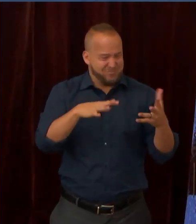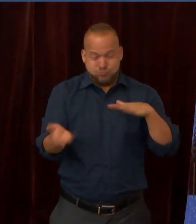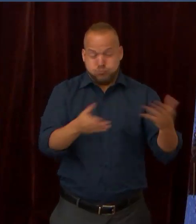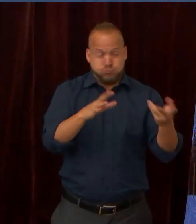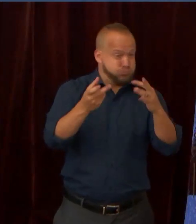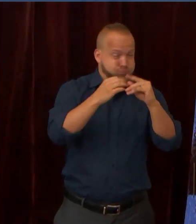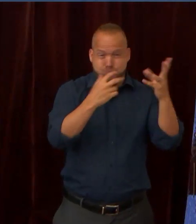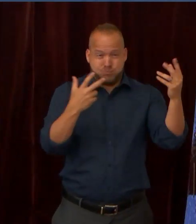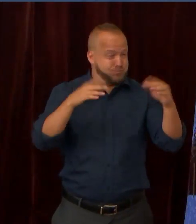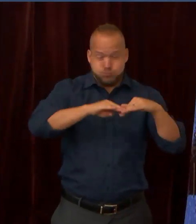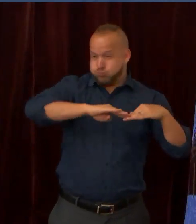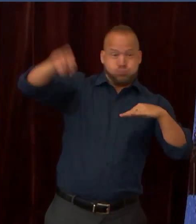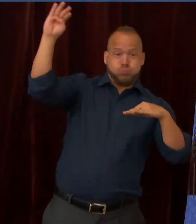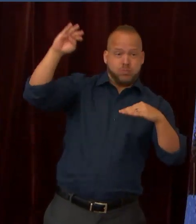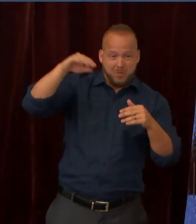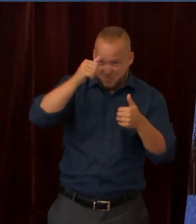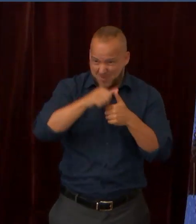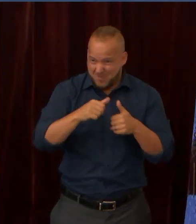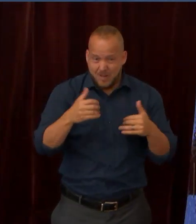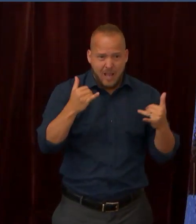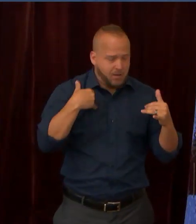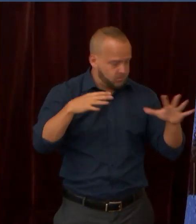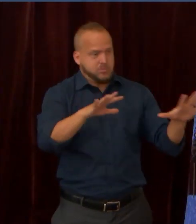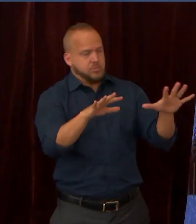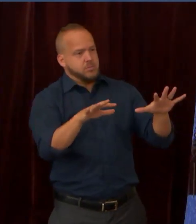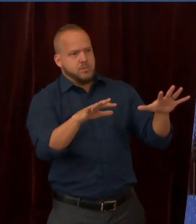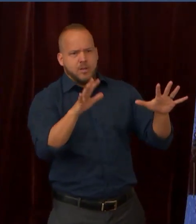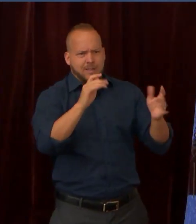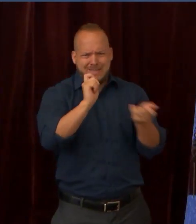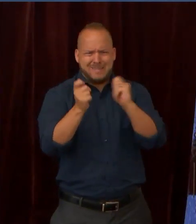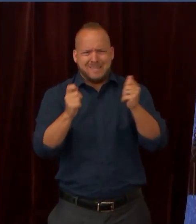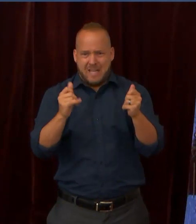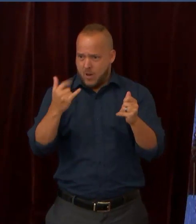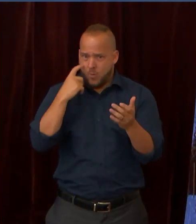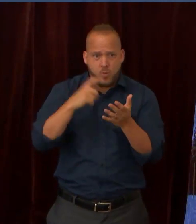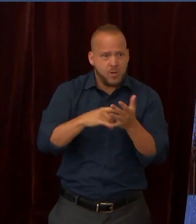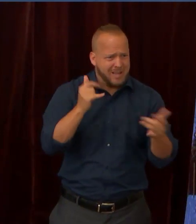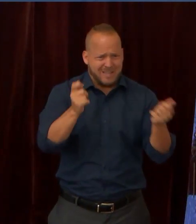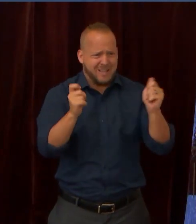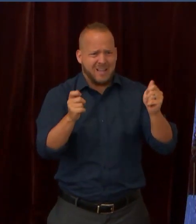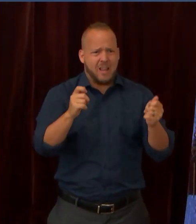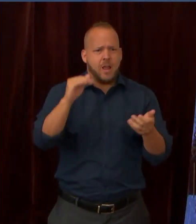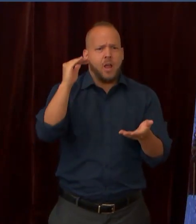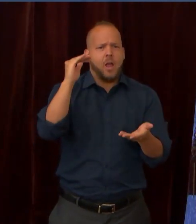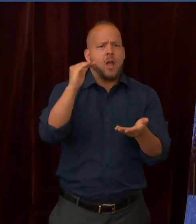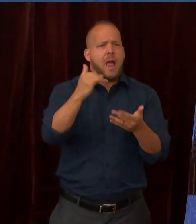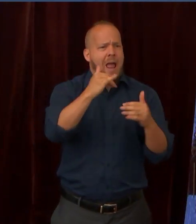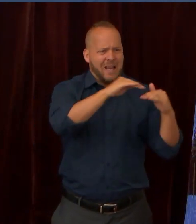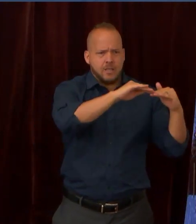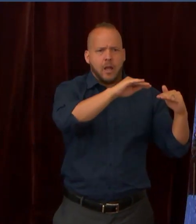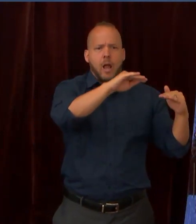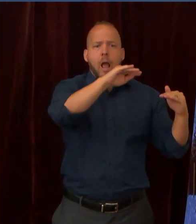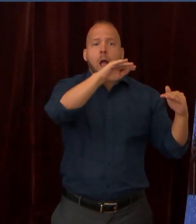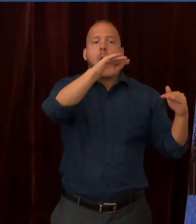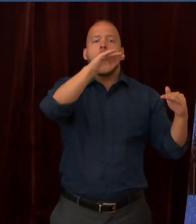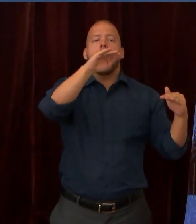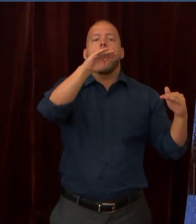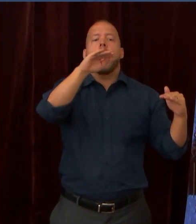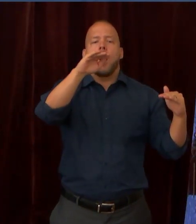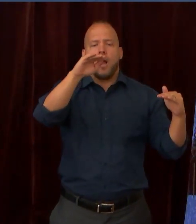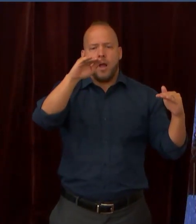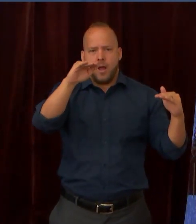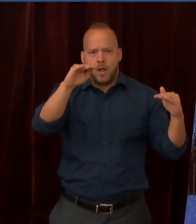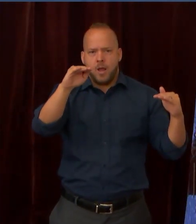this curve. And if we continue to do this, we will get to a place where these counties to get to phase 2. And I hope it's